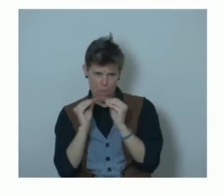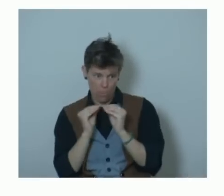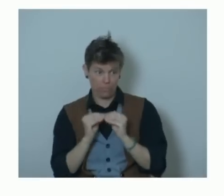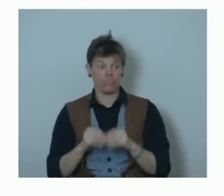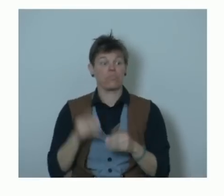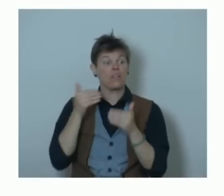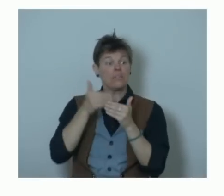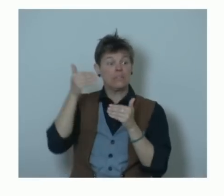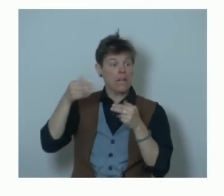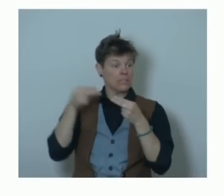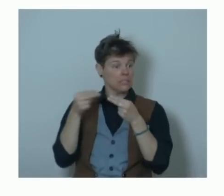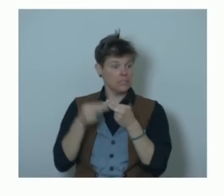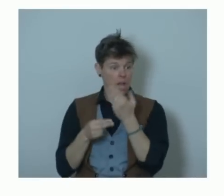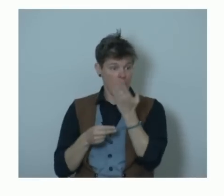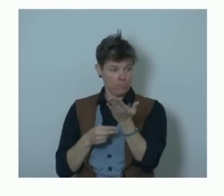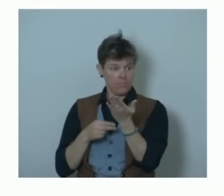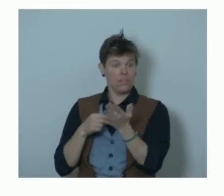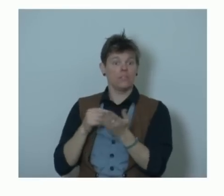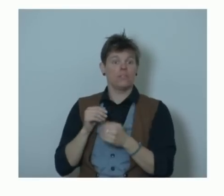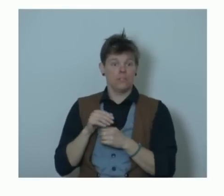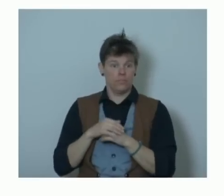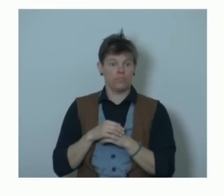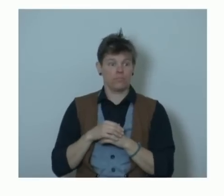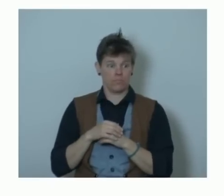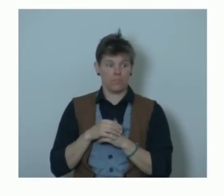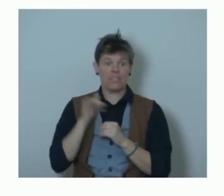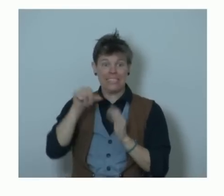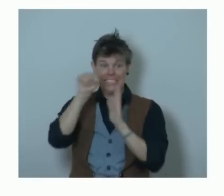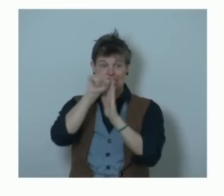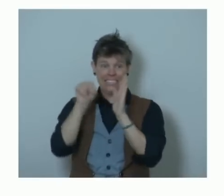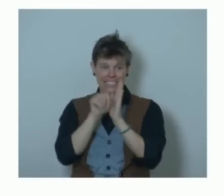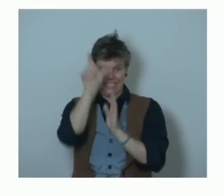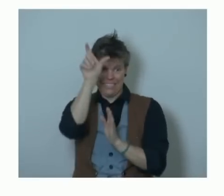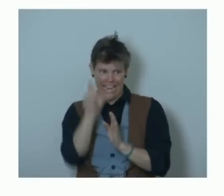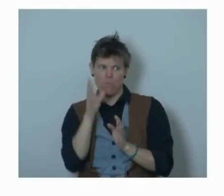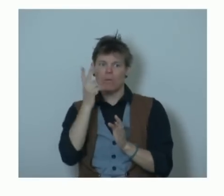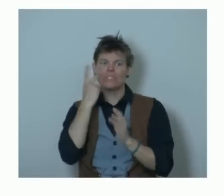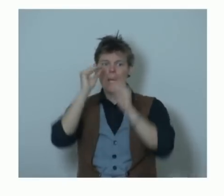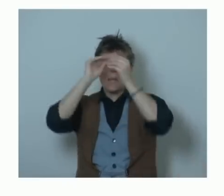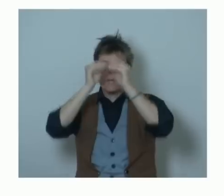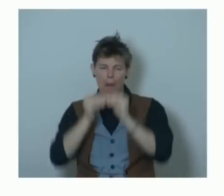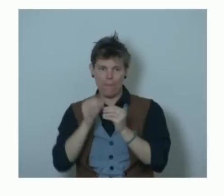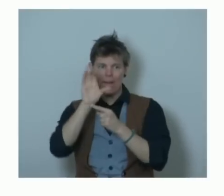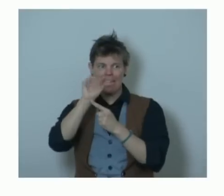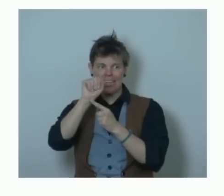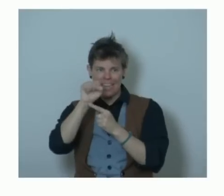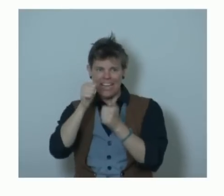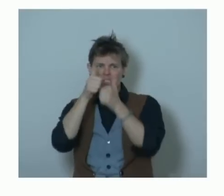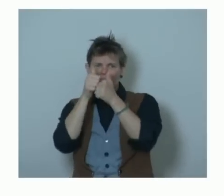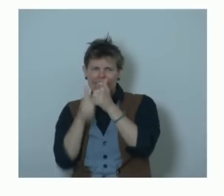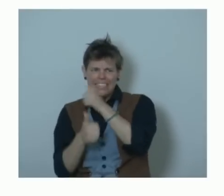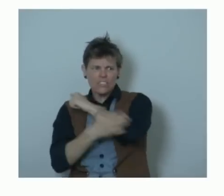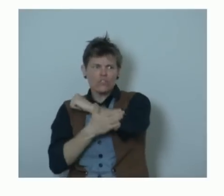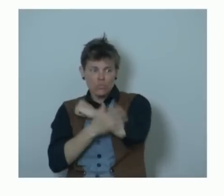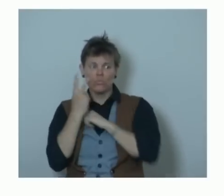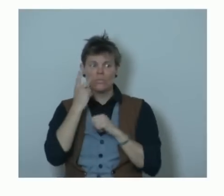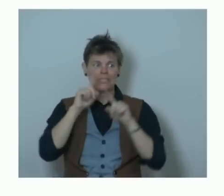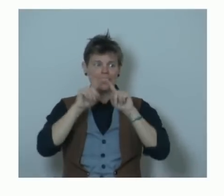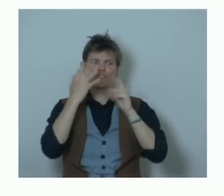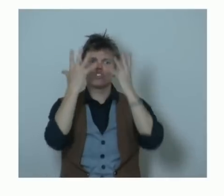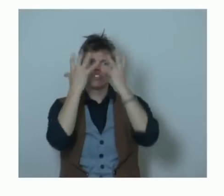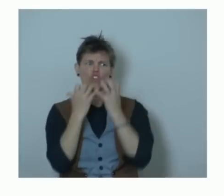the right. You can see the number of cases in each county, and the darker colors mean more cases. We still